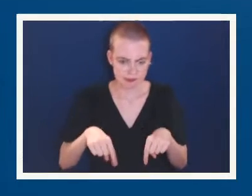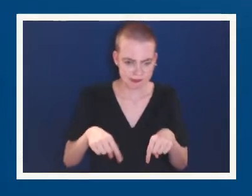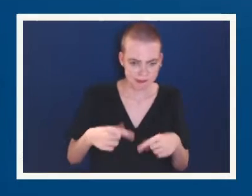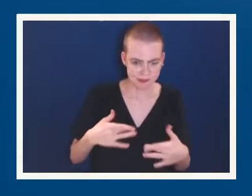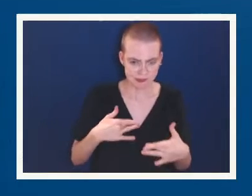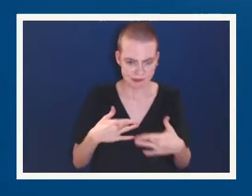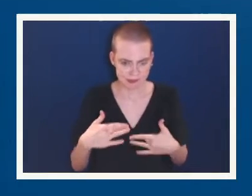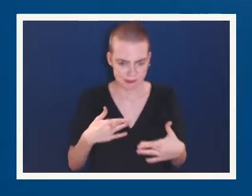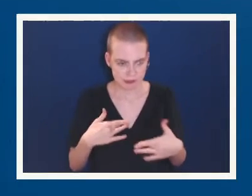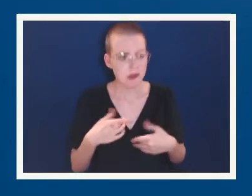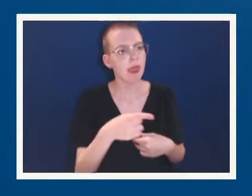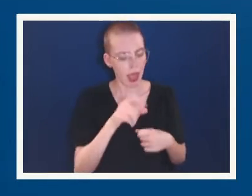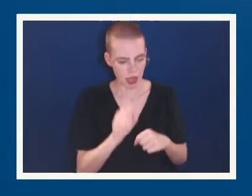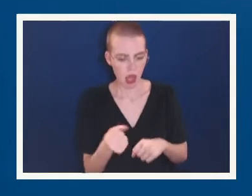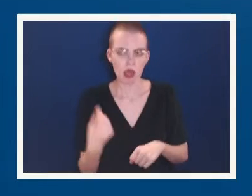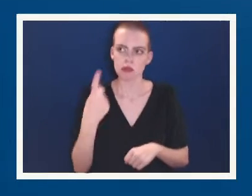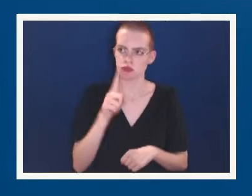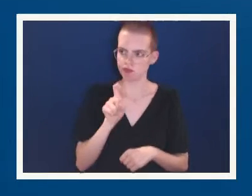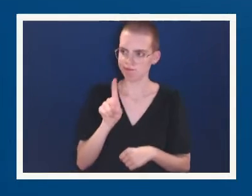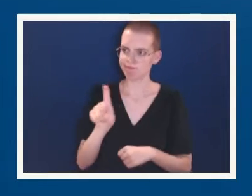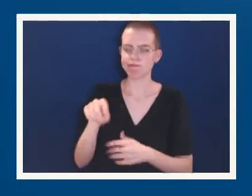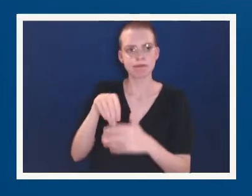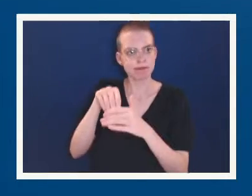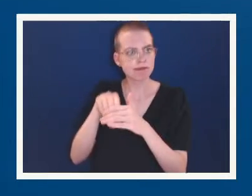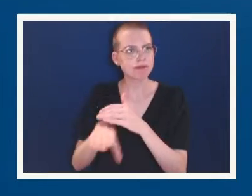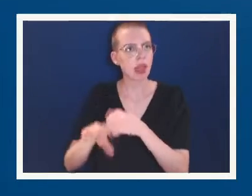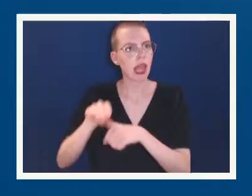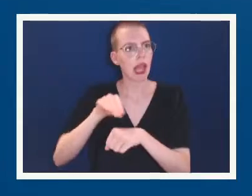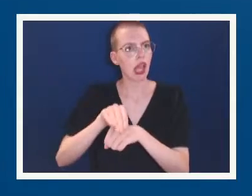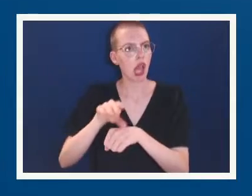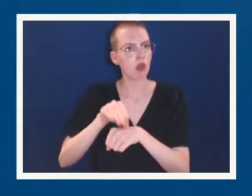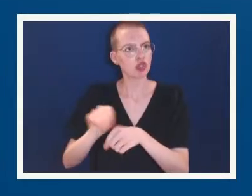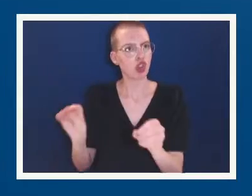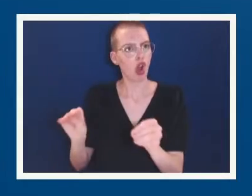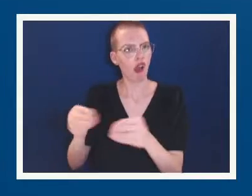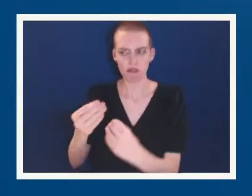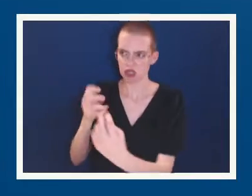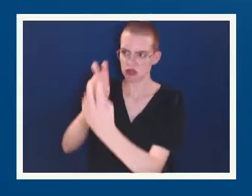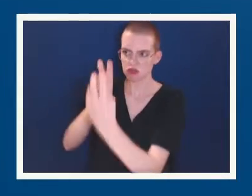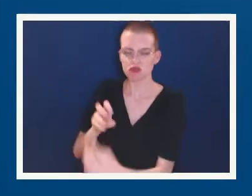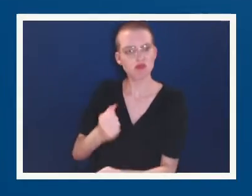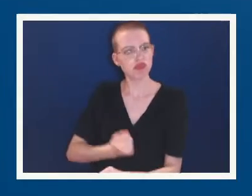health counselor in every school building across our Commonwealth.